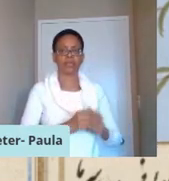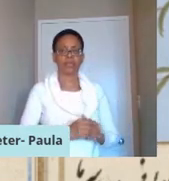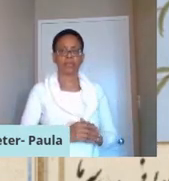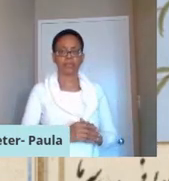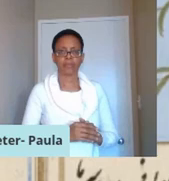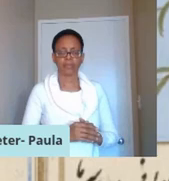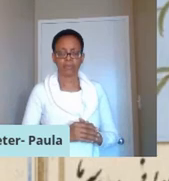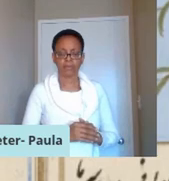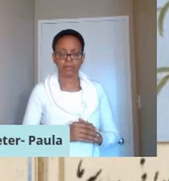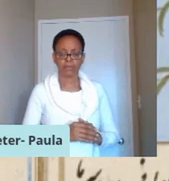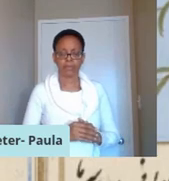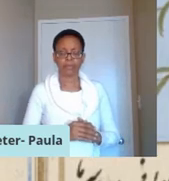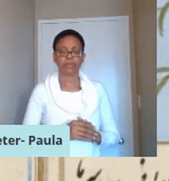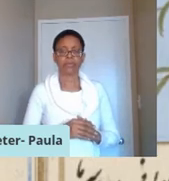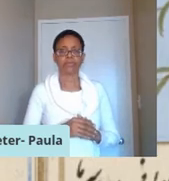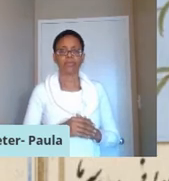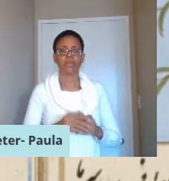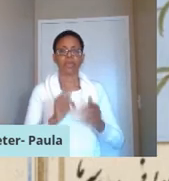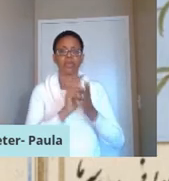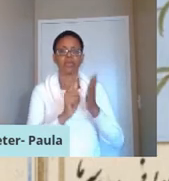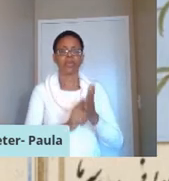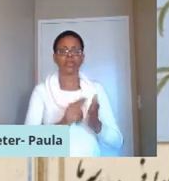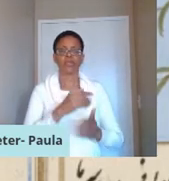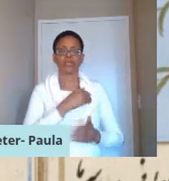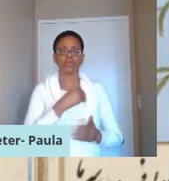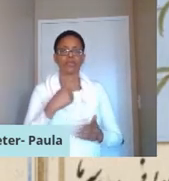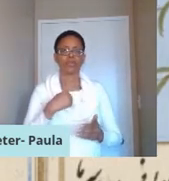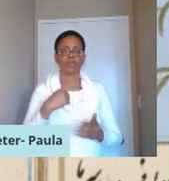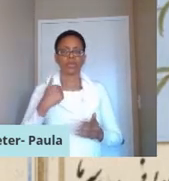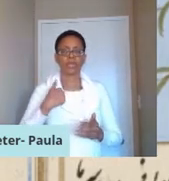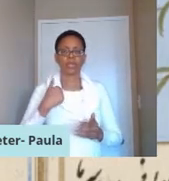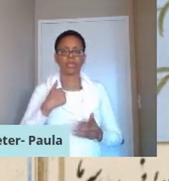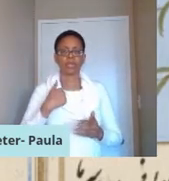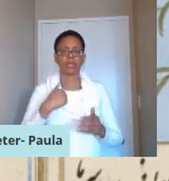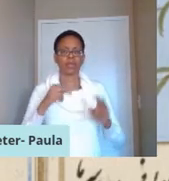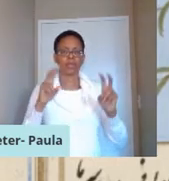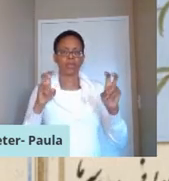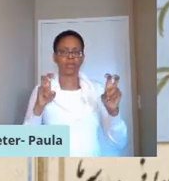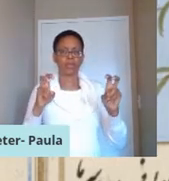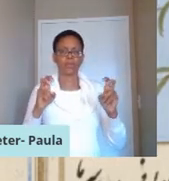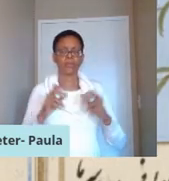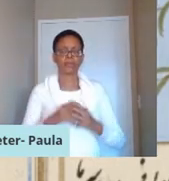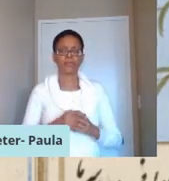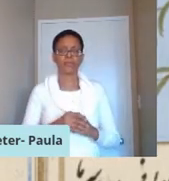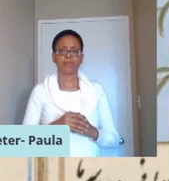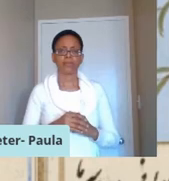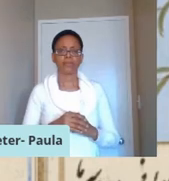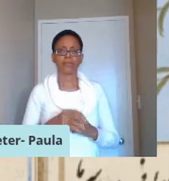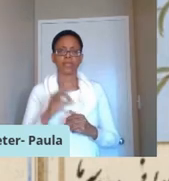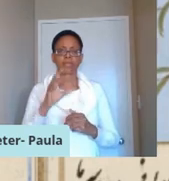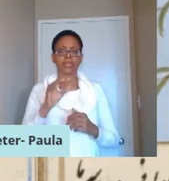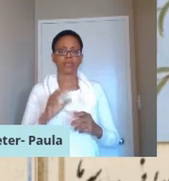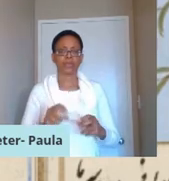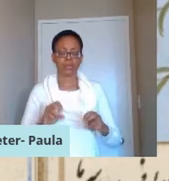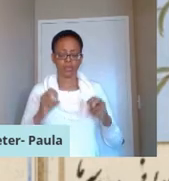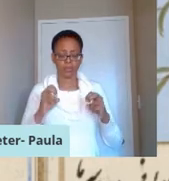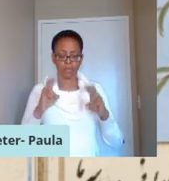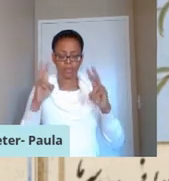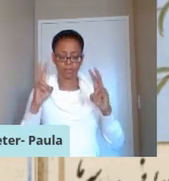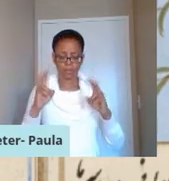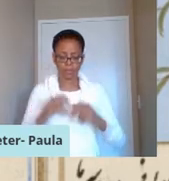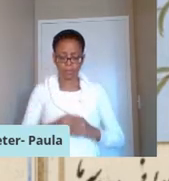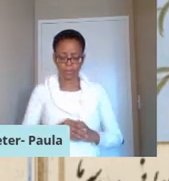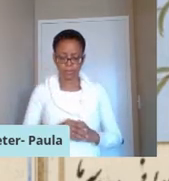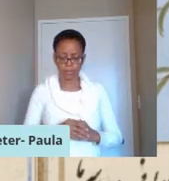is a refugee lawyer in the Greater Toronto Area in Canada. And in his Facebook post, Al-Farouq